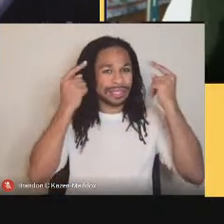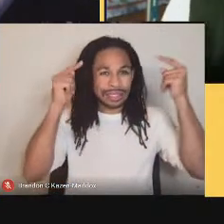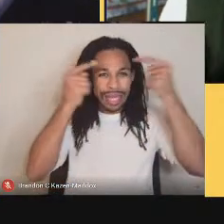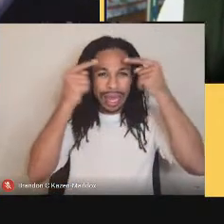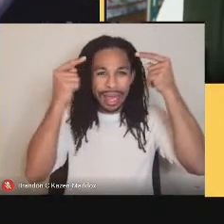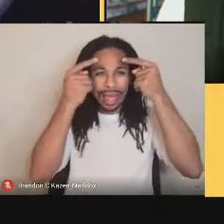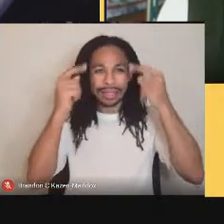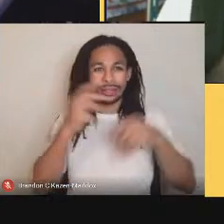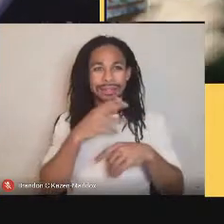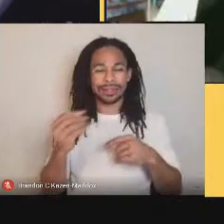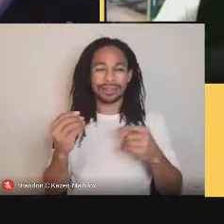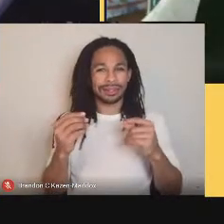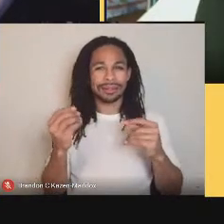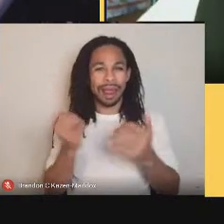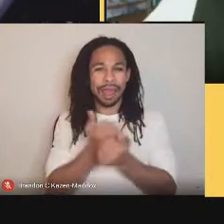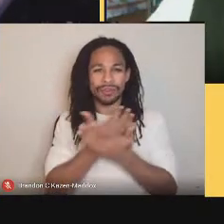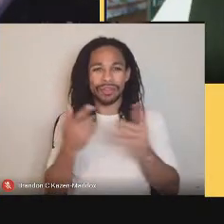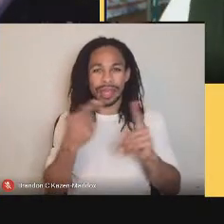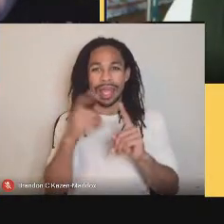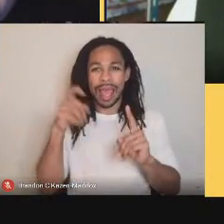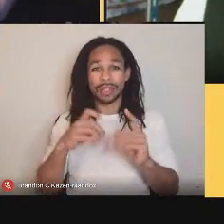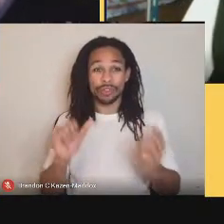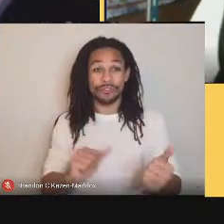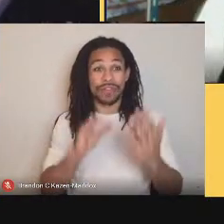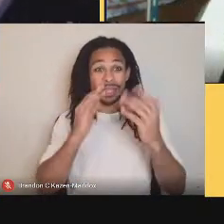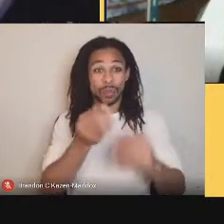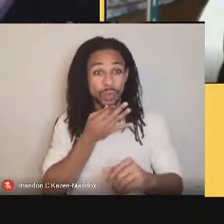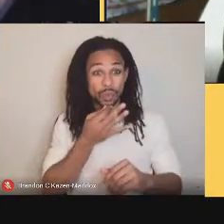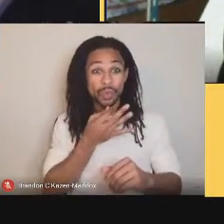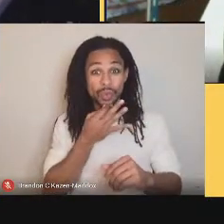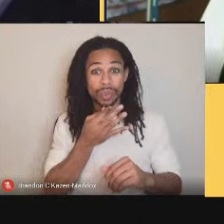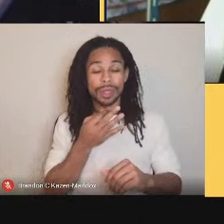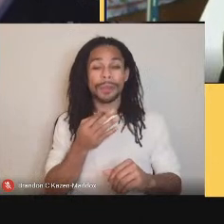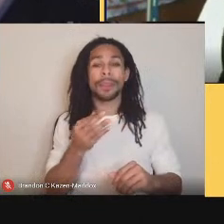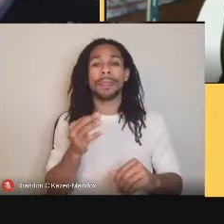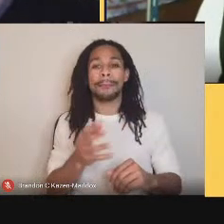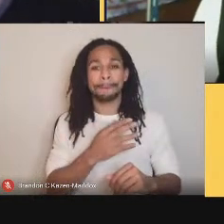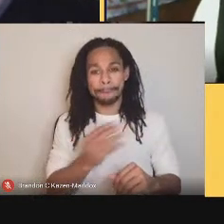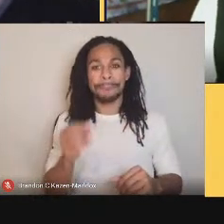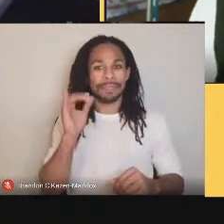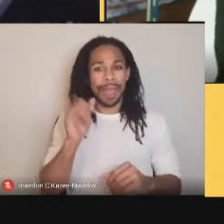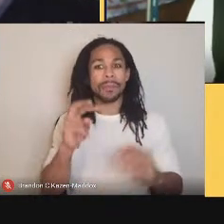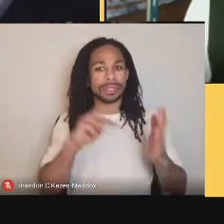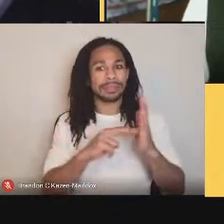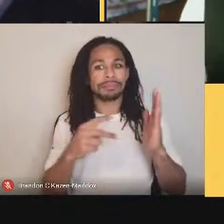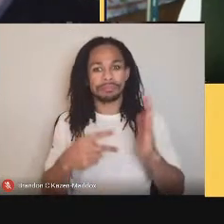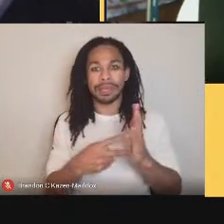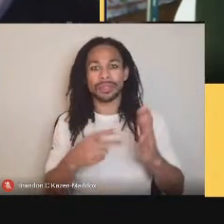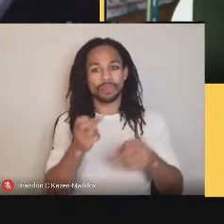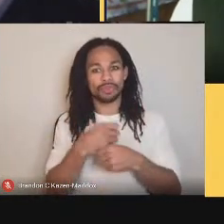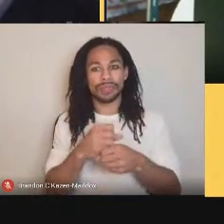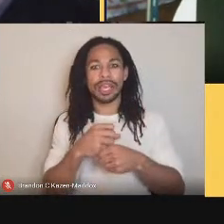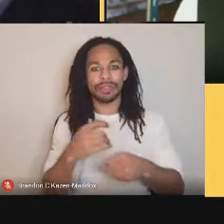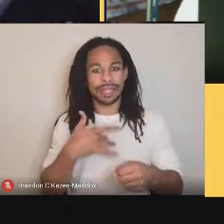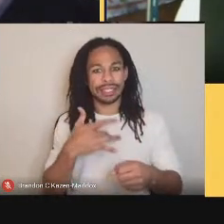all these things he's going to have to face pretty soon down the line. It was meant to create that sense of